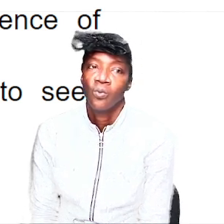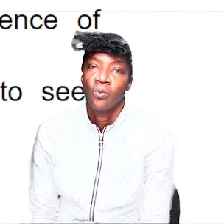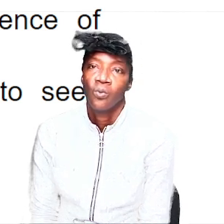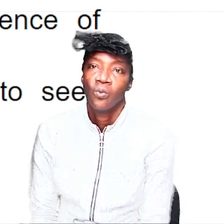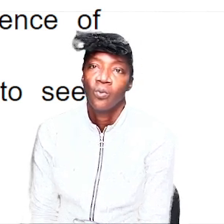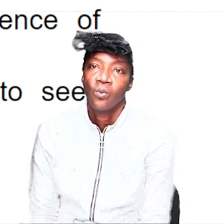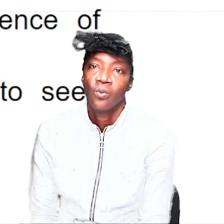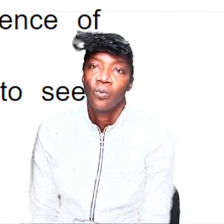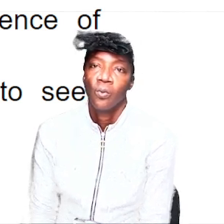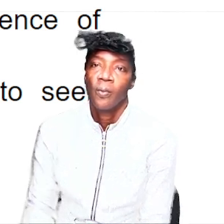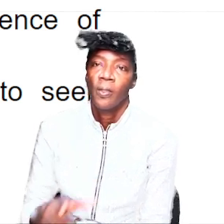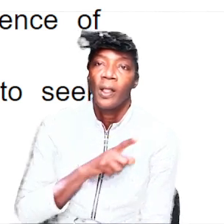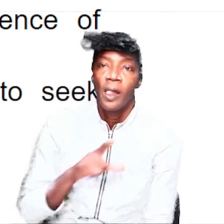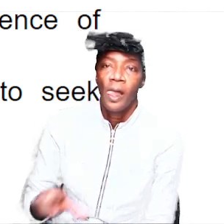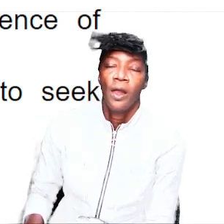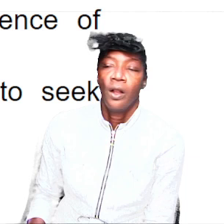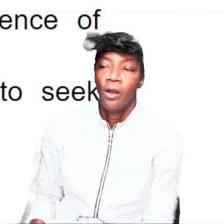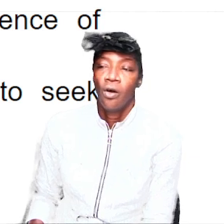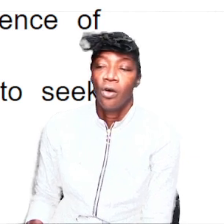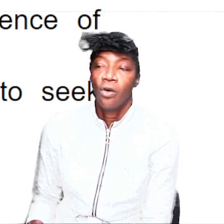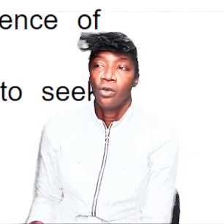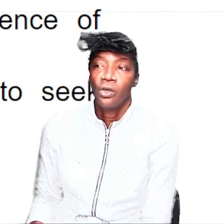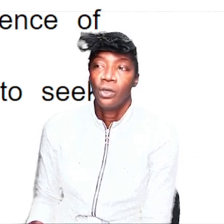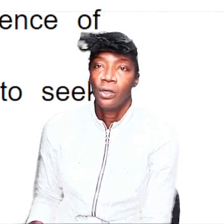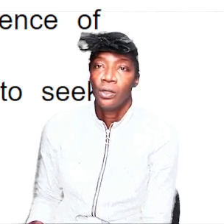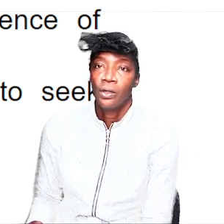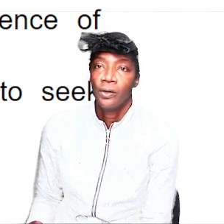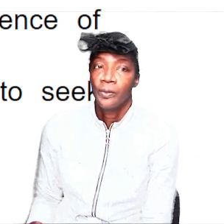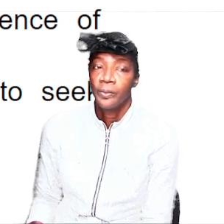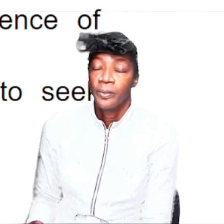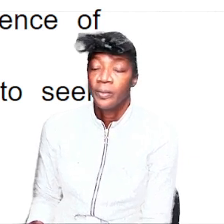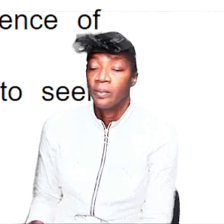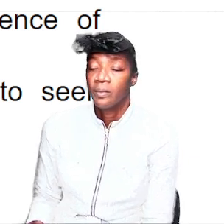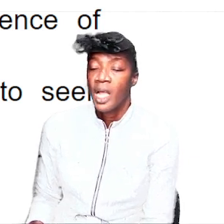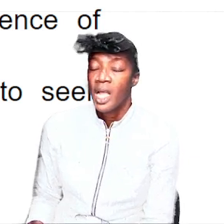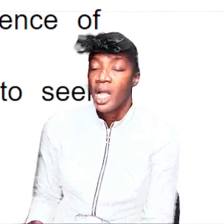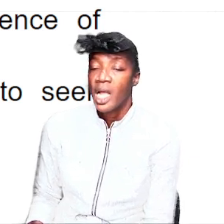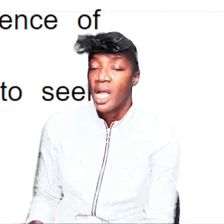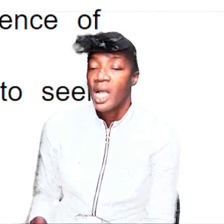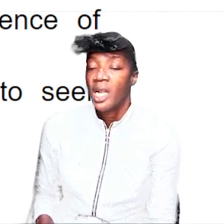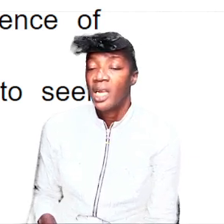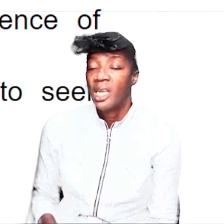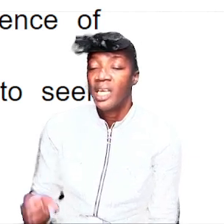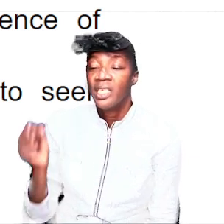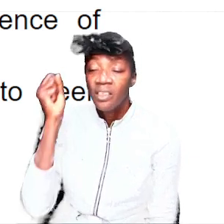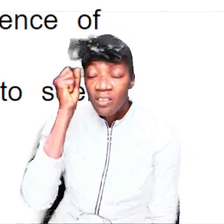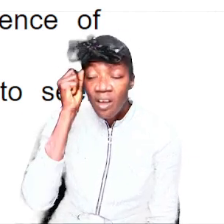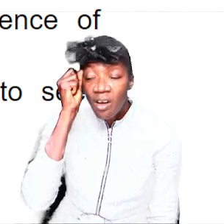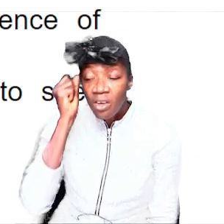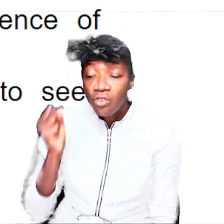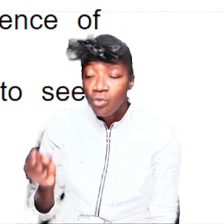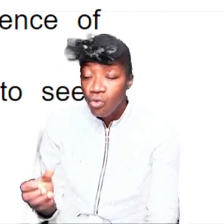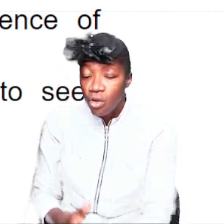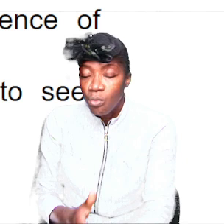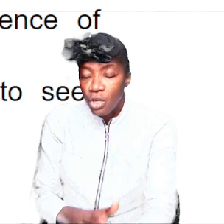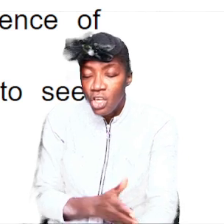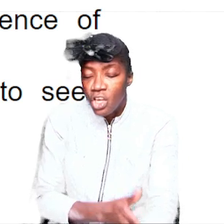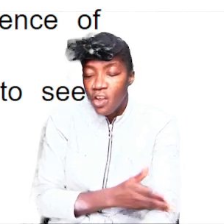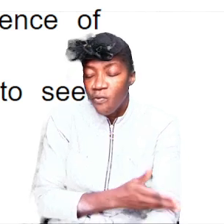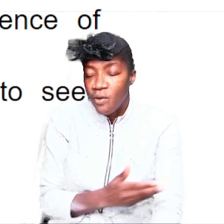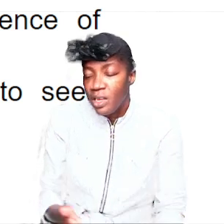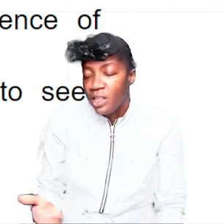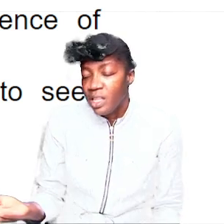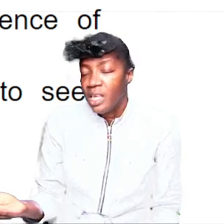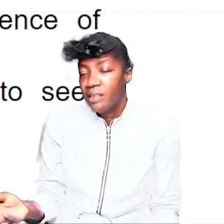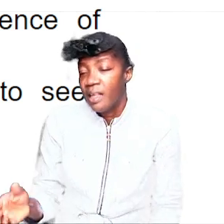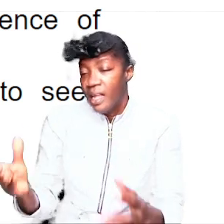The Lord led Saul to Samuel through a sequence of events, we said, and Saul accepted his servant's